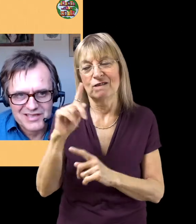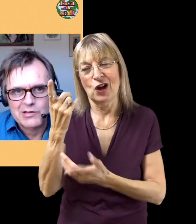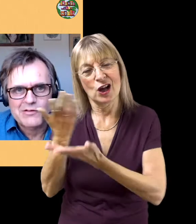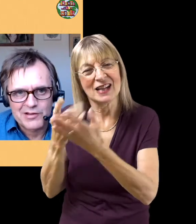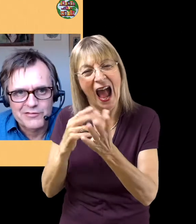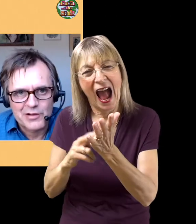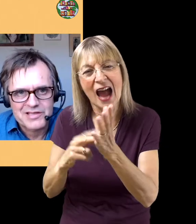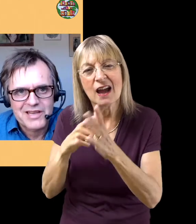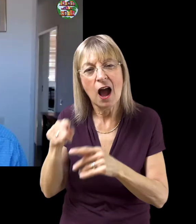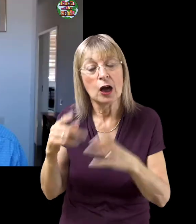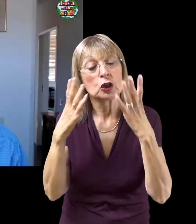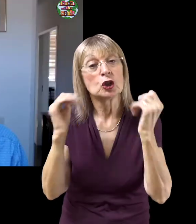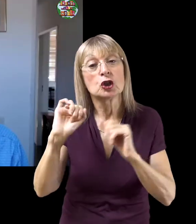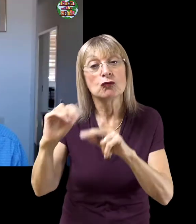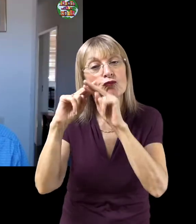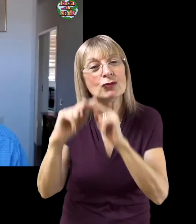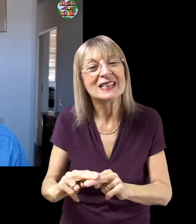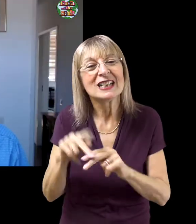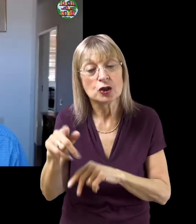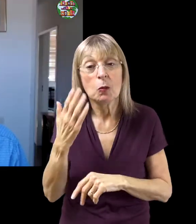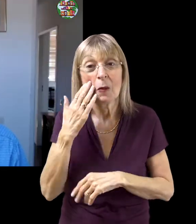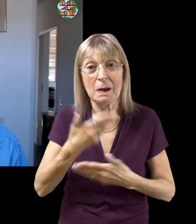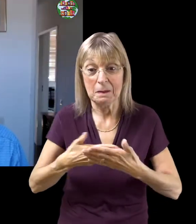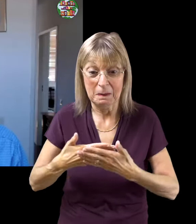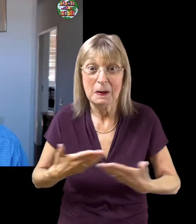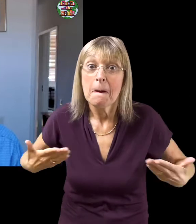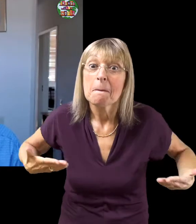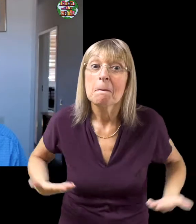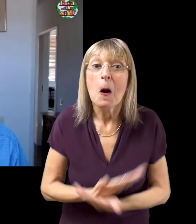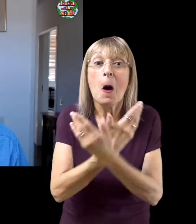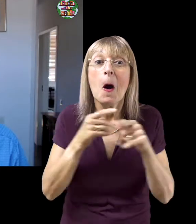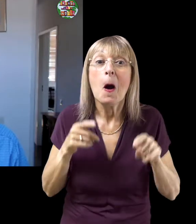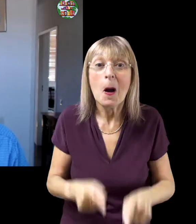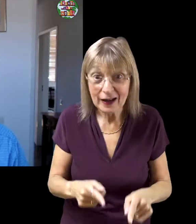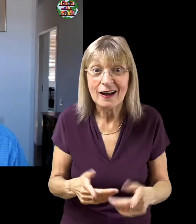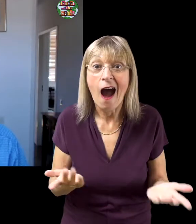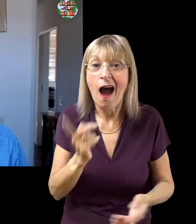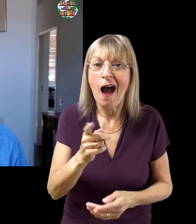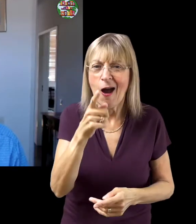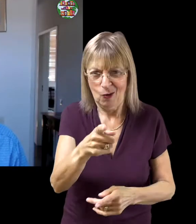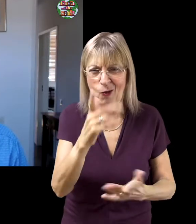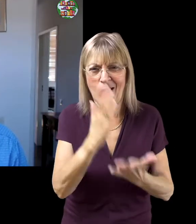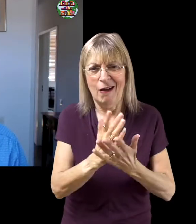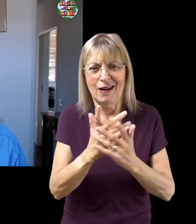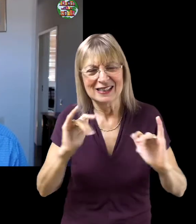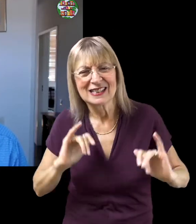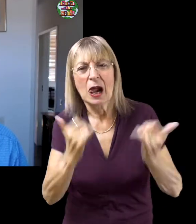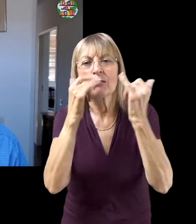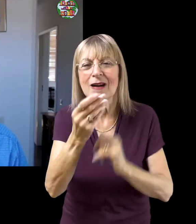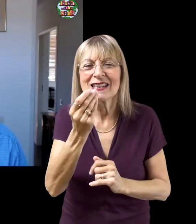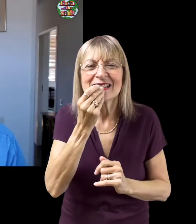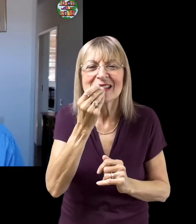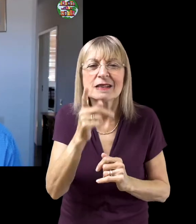discussing something with Anna first. And there's a Dutch custom of when a child's born, a baby's born, that you celebrate by